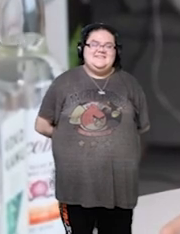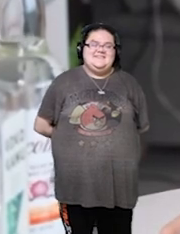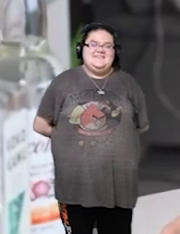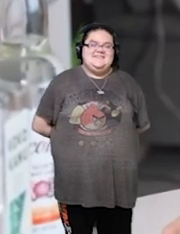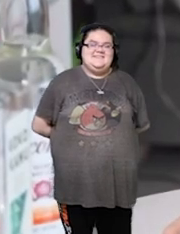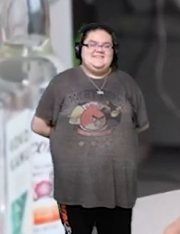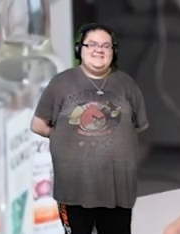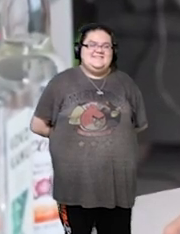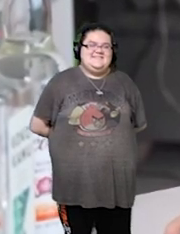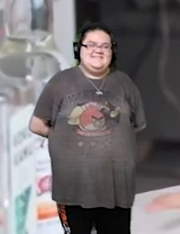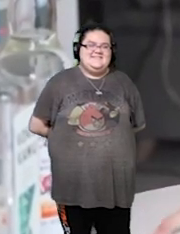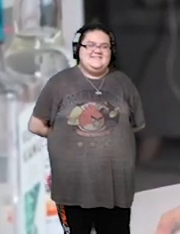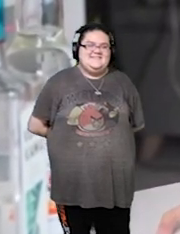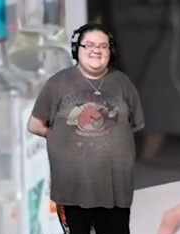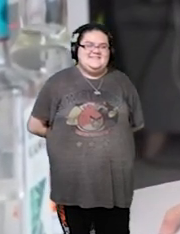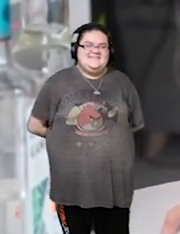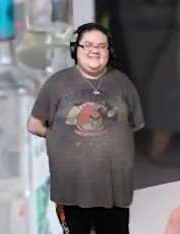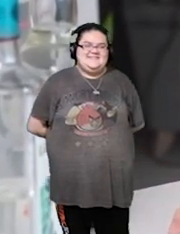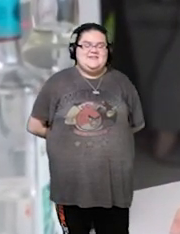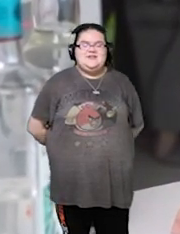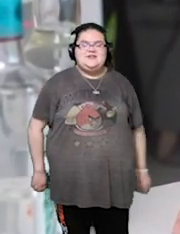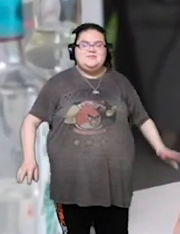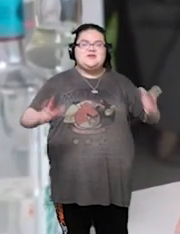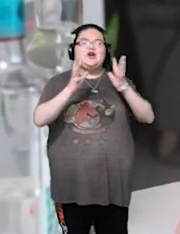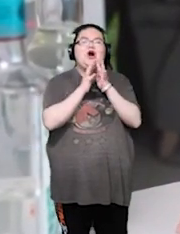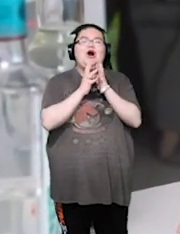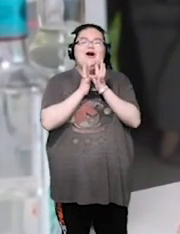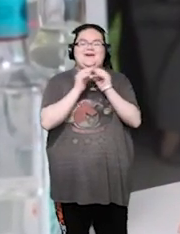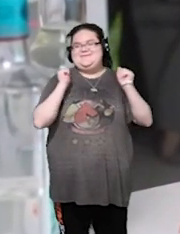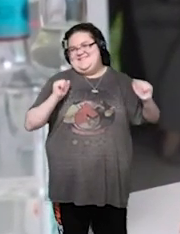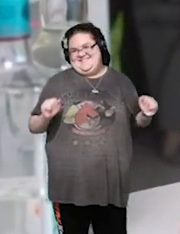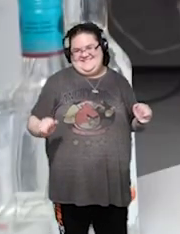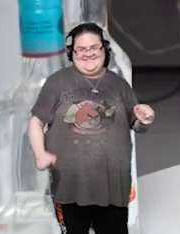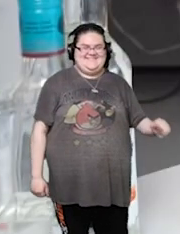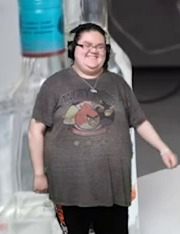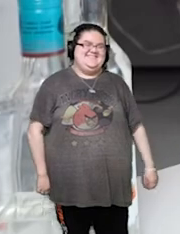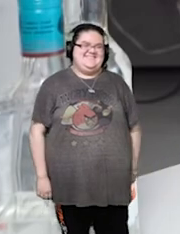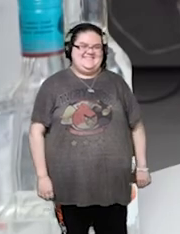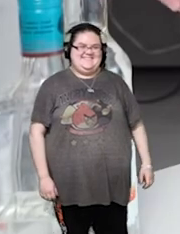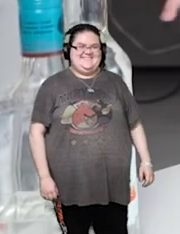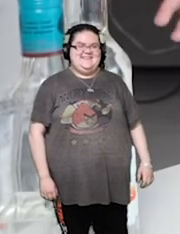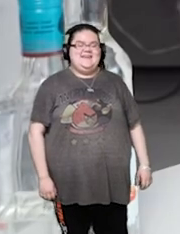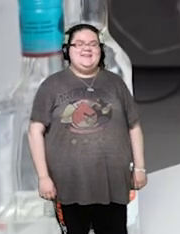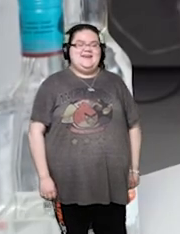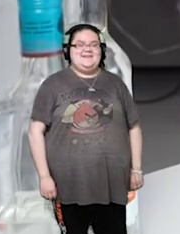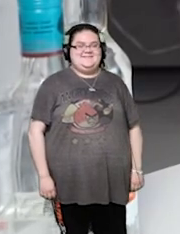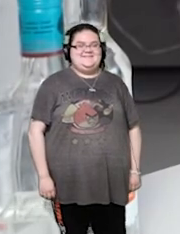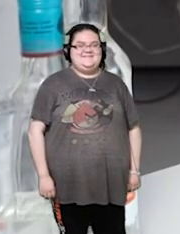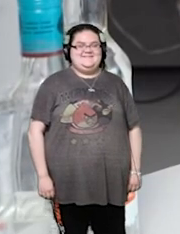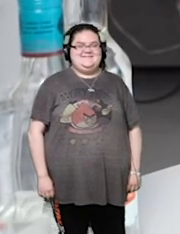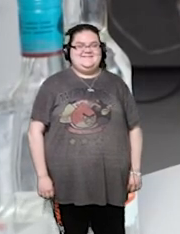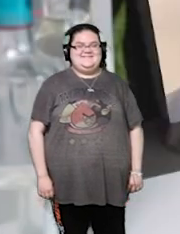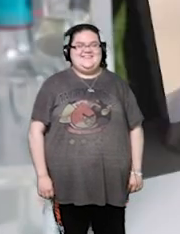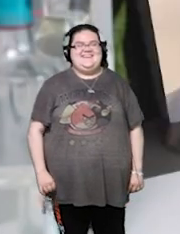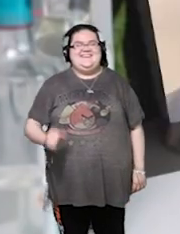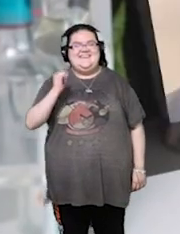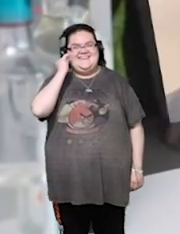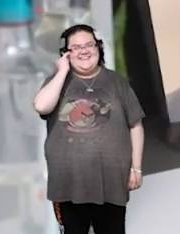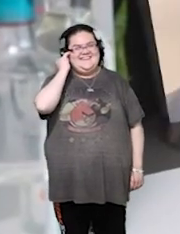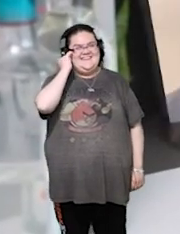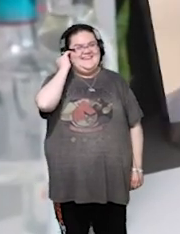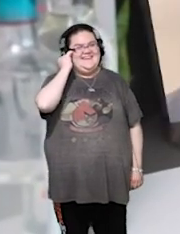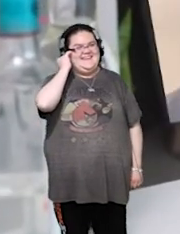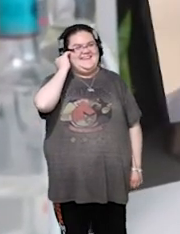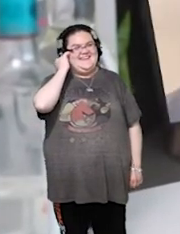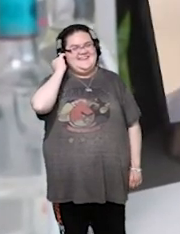So, if you enjoyed, leave a like, and as always, make sure you subscribe to the channel. Please subscribe, come through. Subscribe to me, not the square, you know? Because we need more subscribers than the square. Catch up on him,